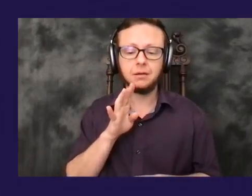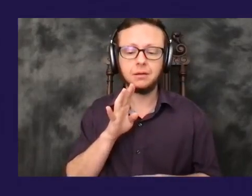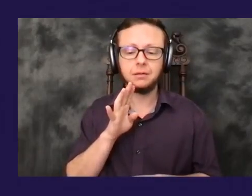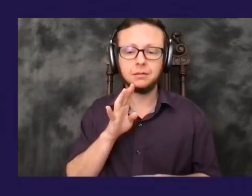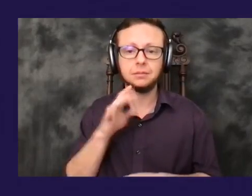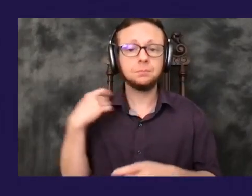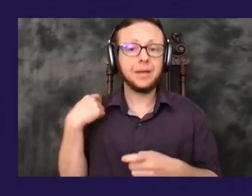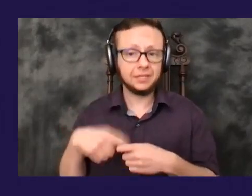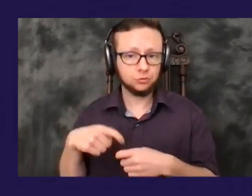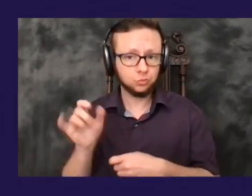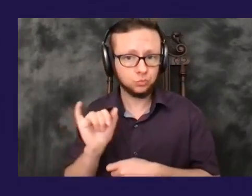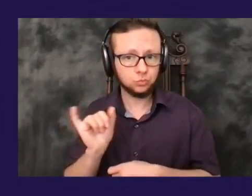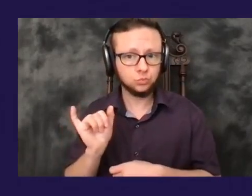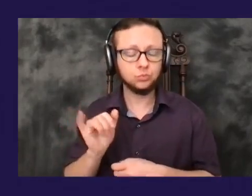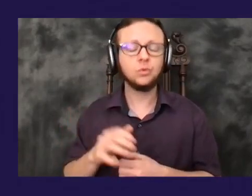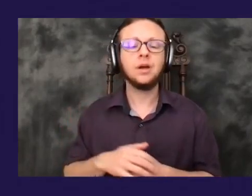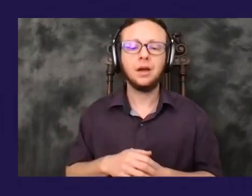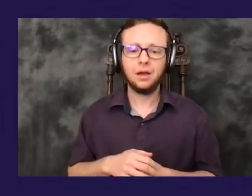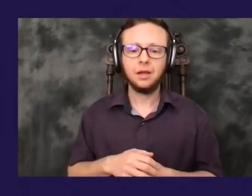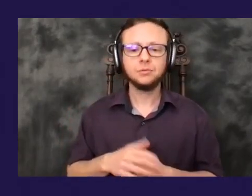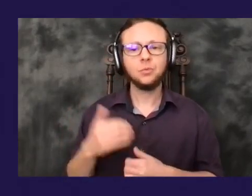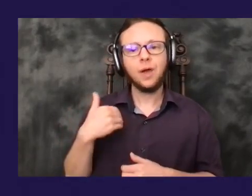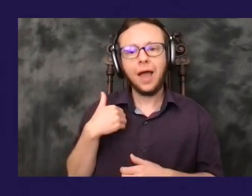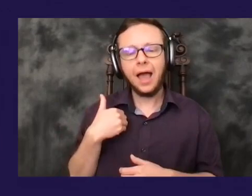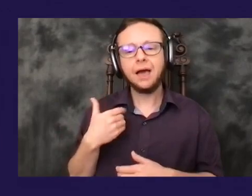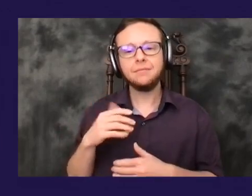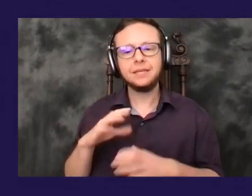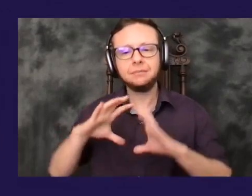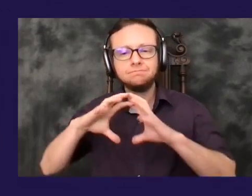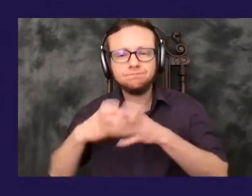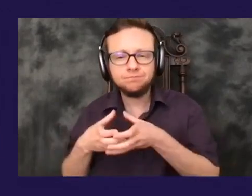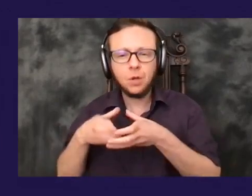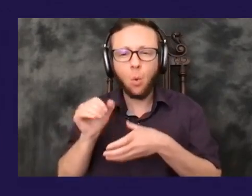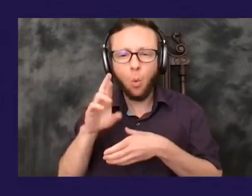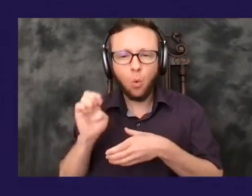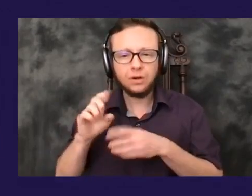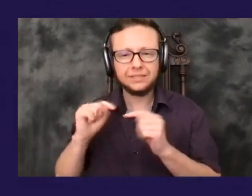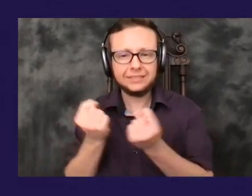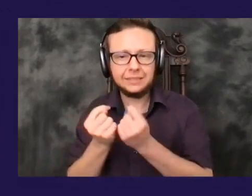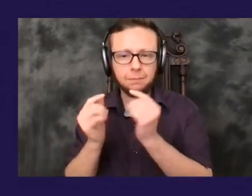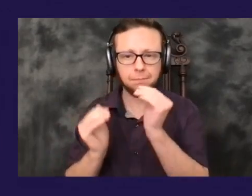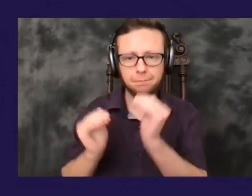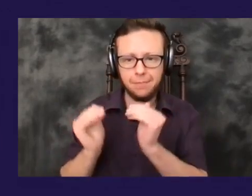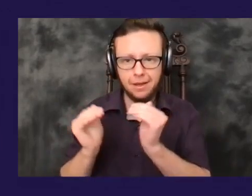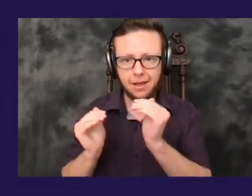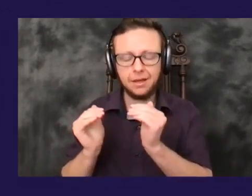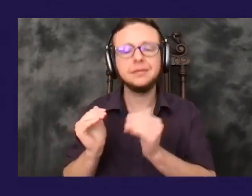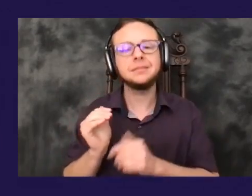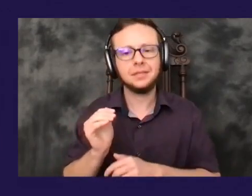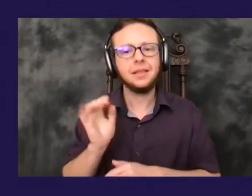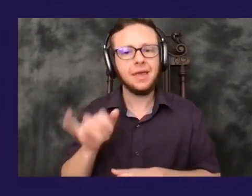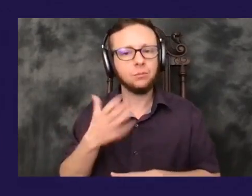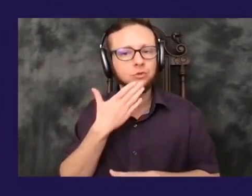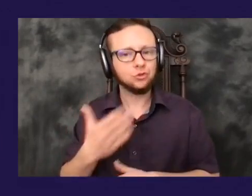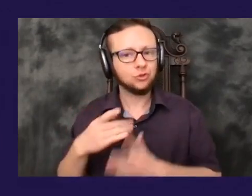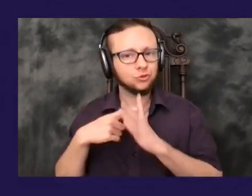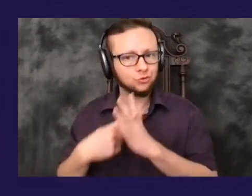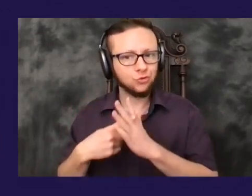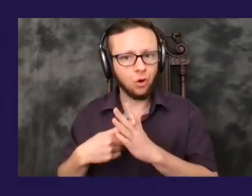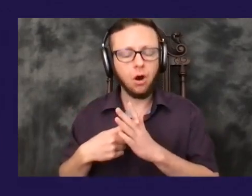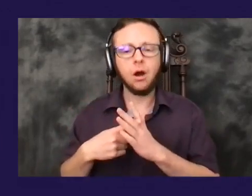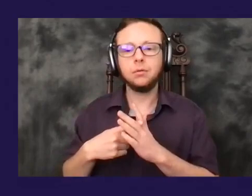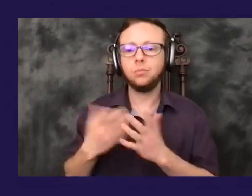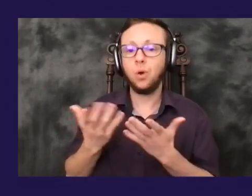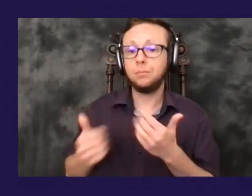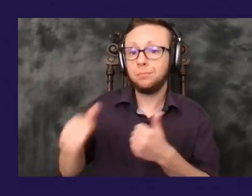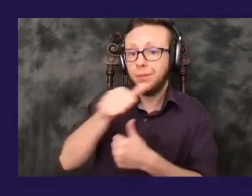Spanish as well. So just having a core team to bounce things back and forth, that sort of is a good start in what's priority to